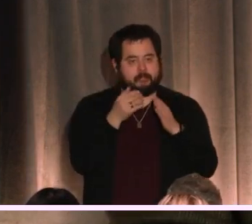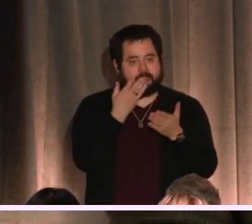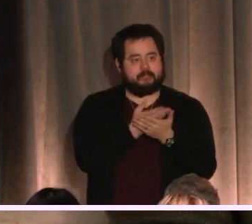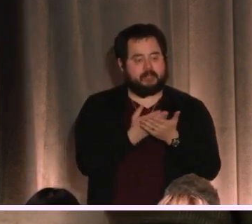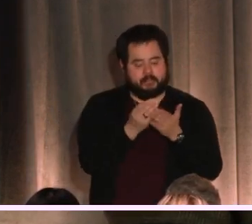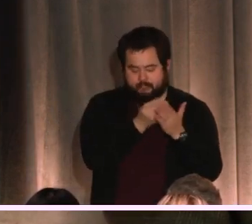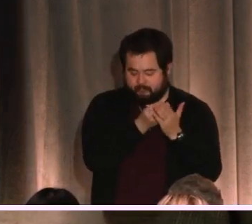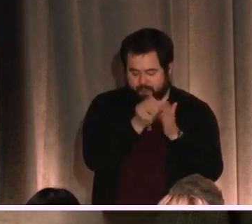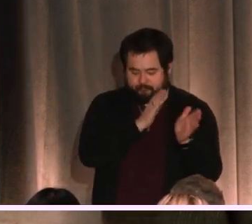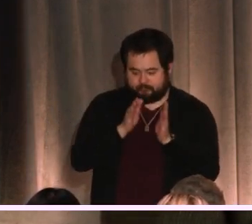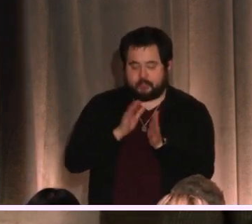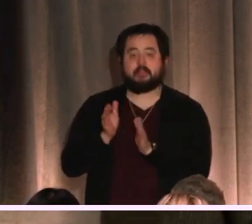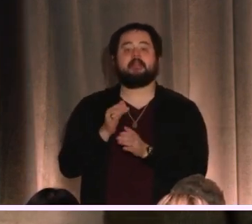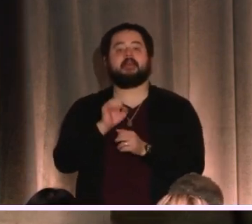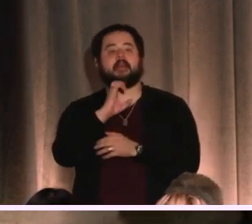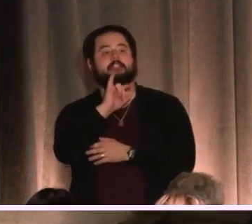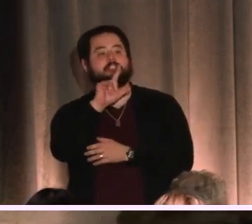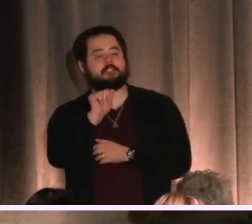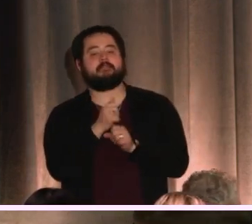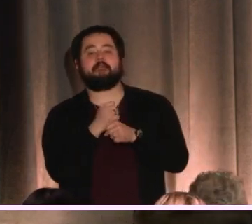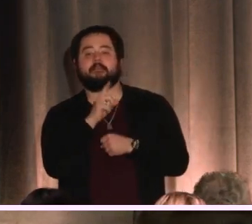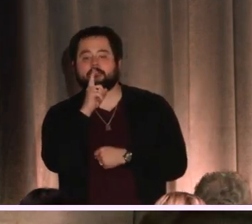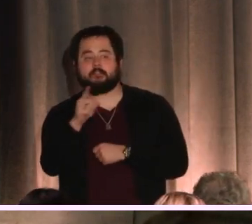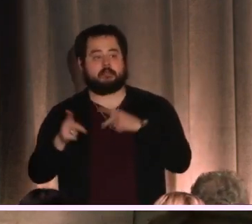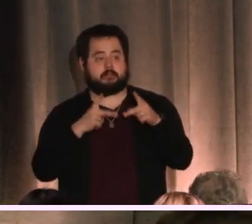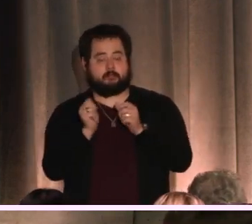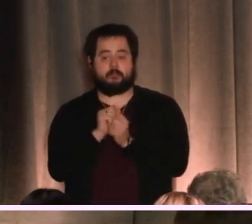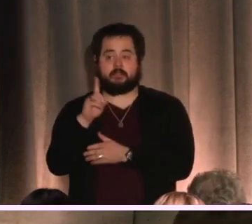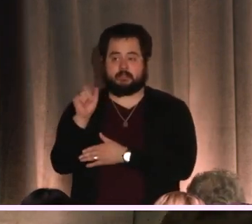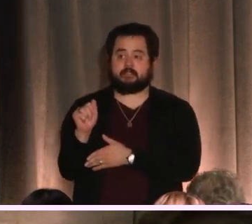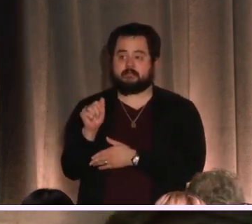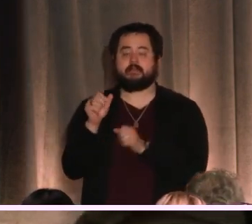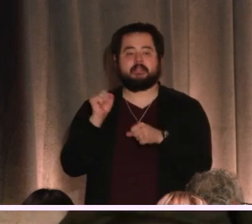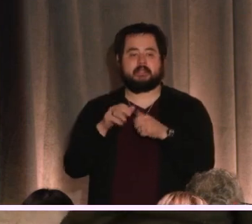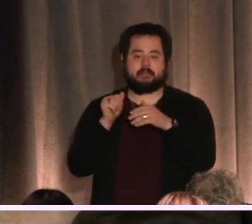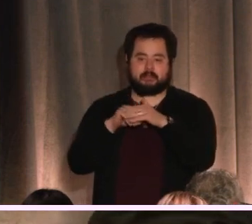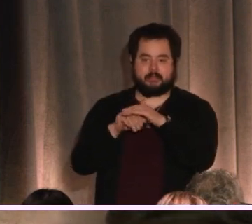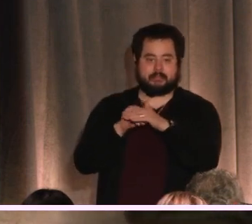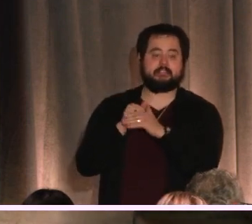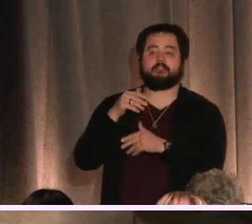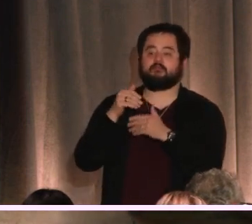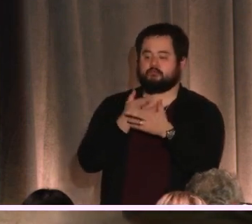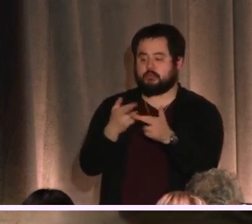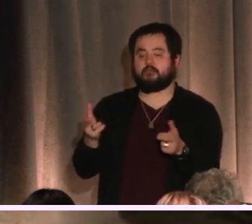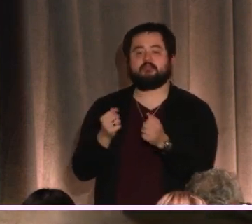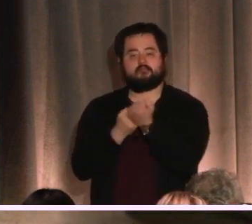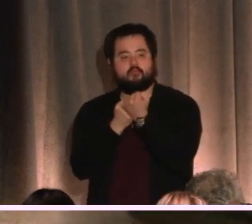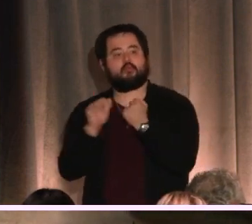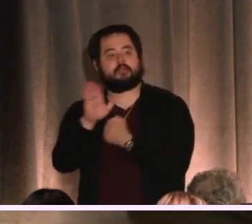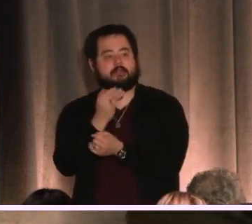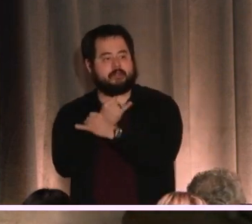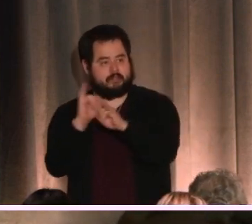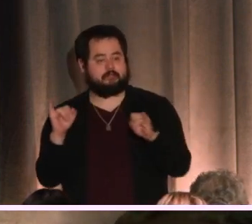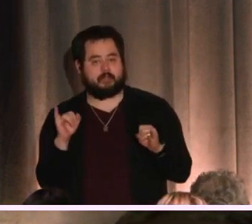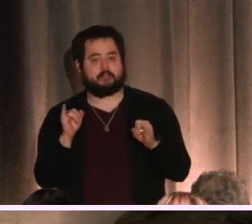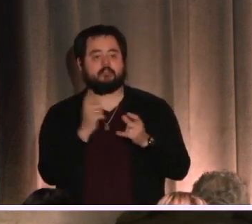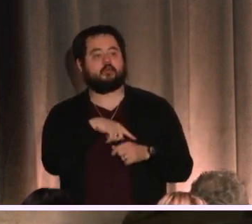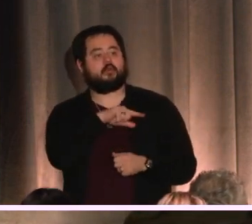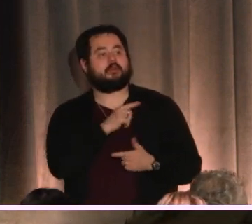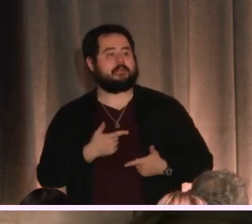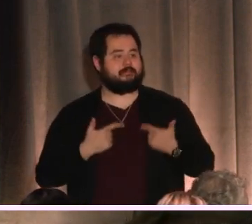ensures that individuals with disabilities can access resources to support their independence, quality of life, and long-term